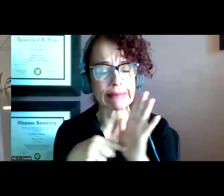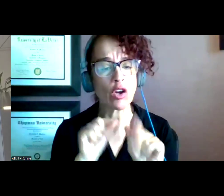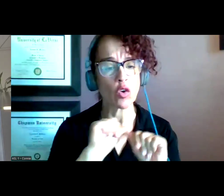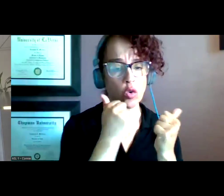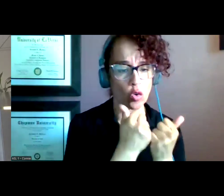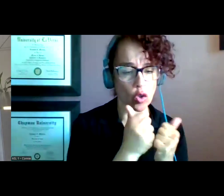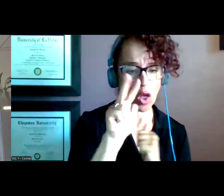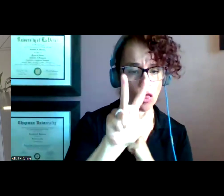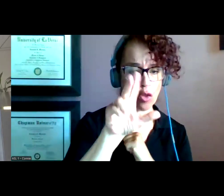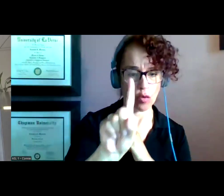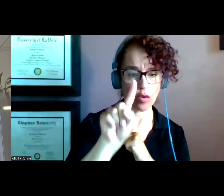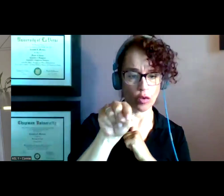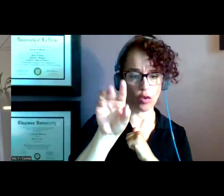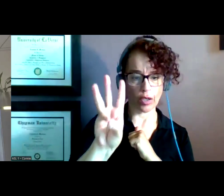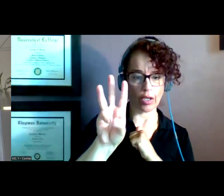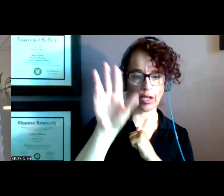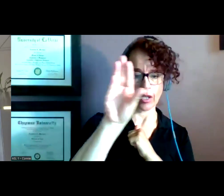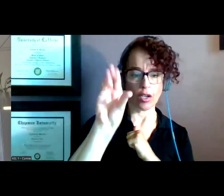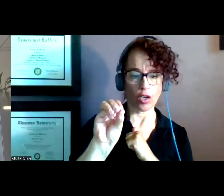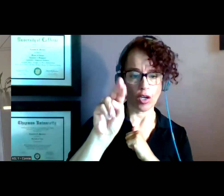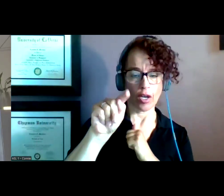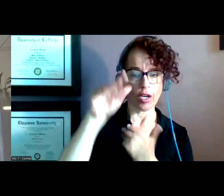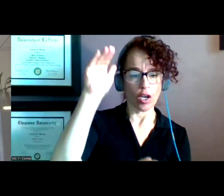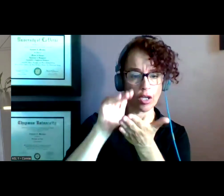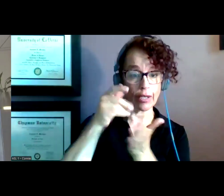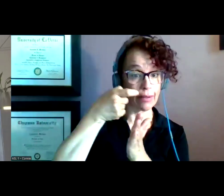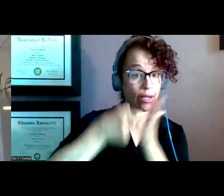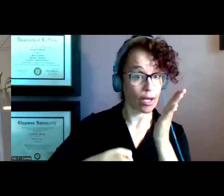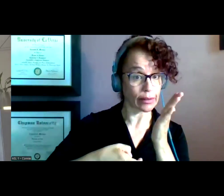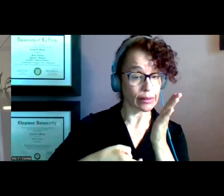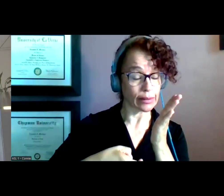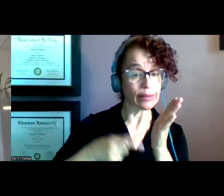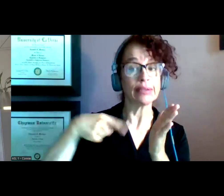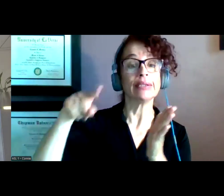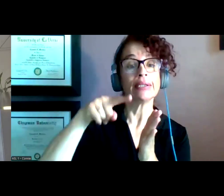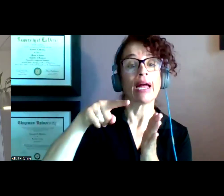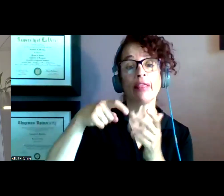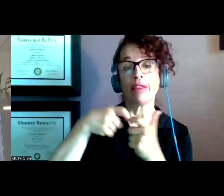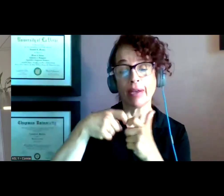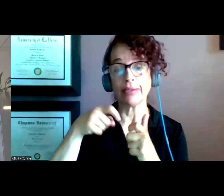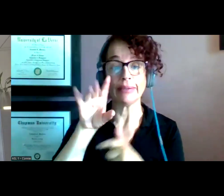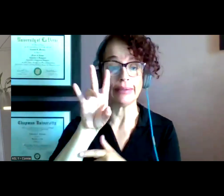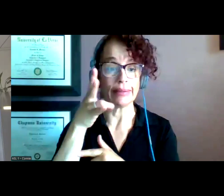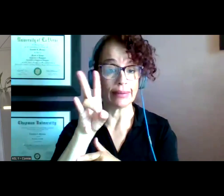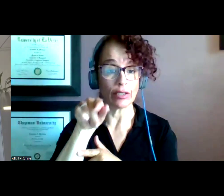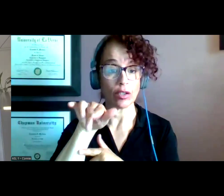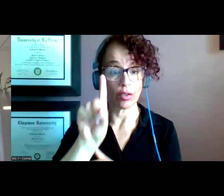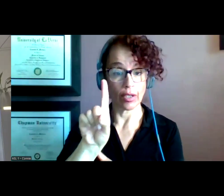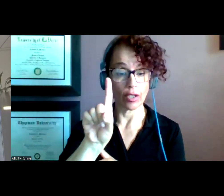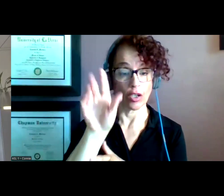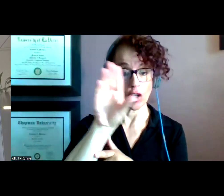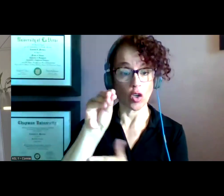with a 31.6% net reduction in cost, rehabilitation, a